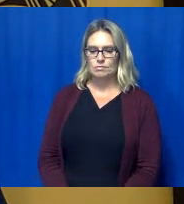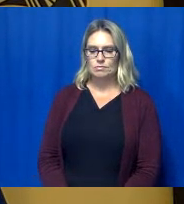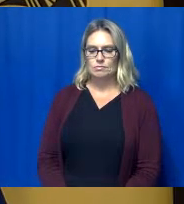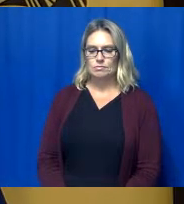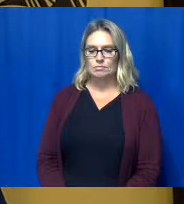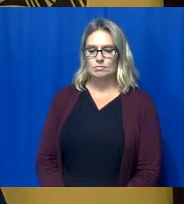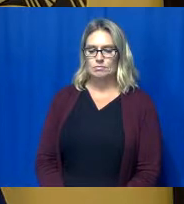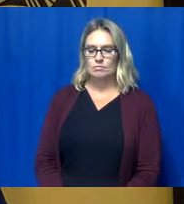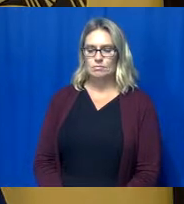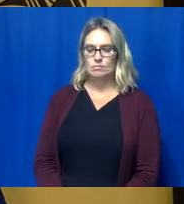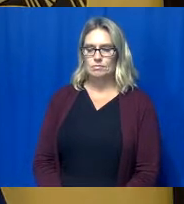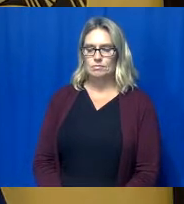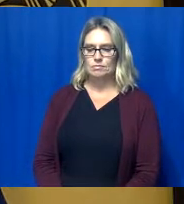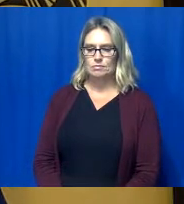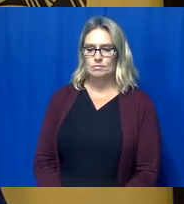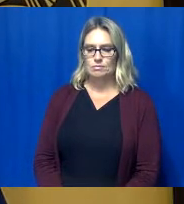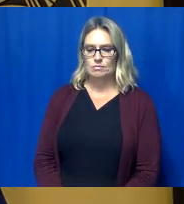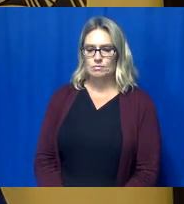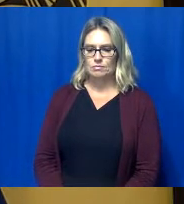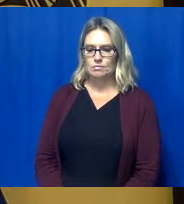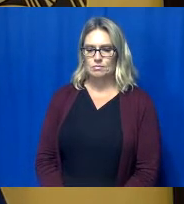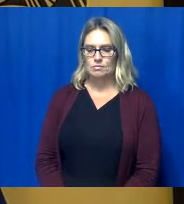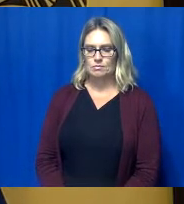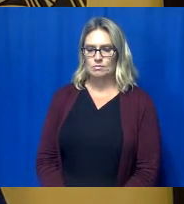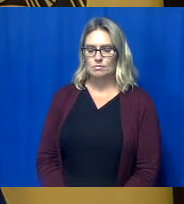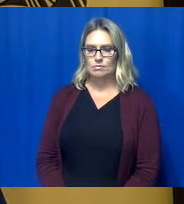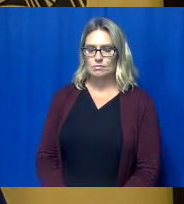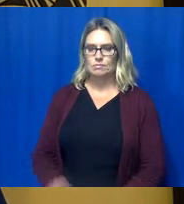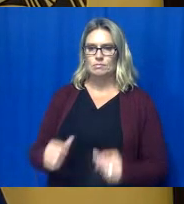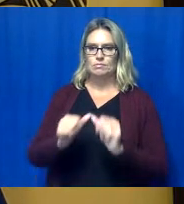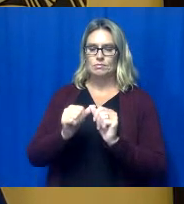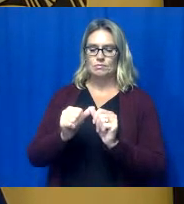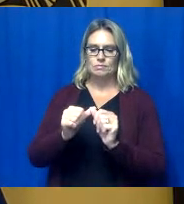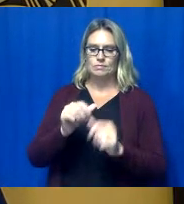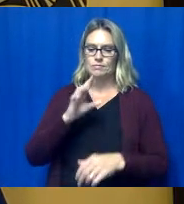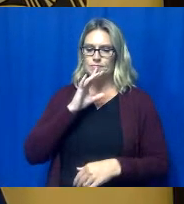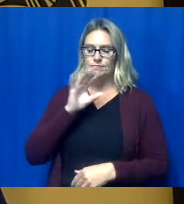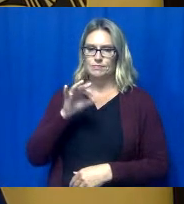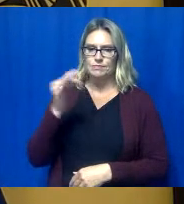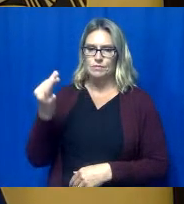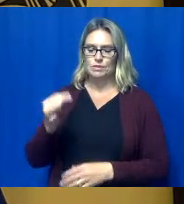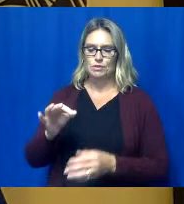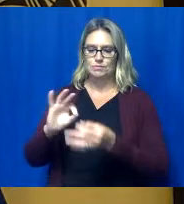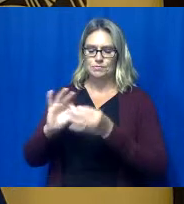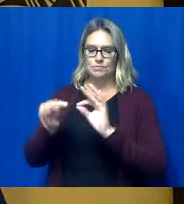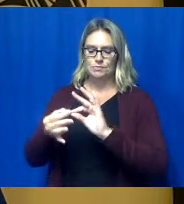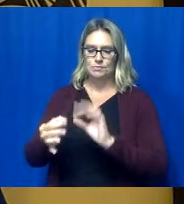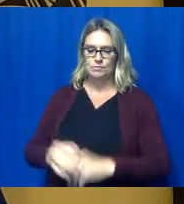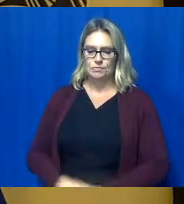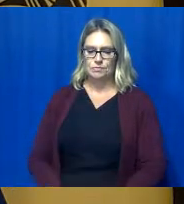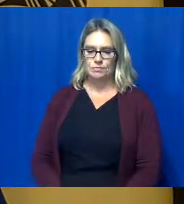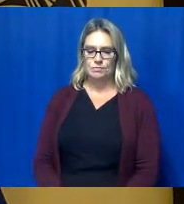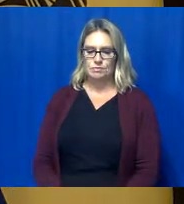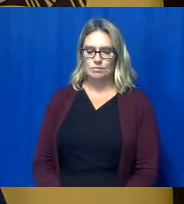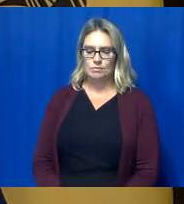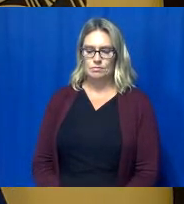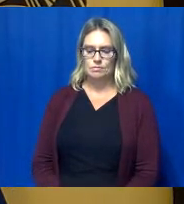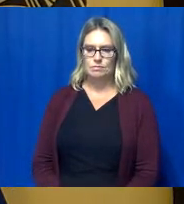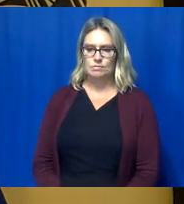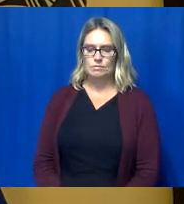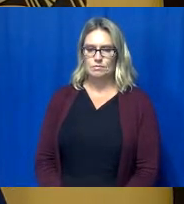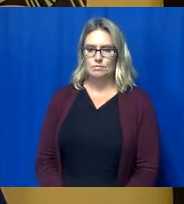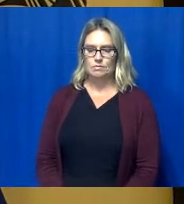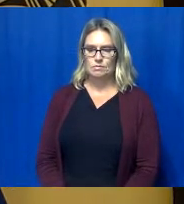friends who are now mourning their loss, and I join all New Brunswickers in sharing my heartfelt condolences with everyone who has been affected by these tragic